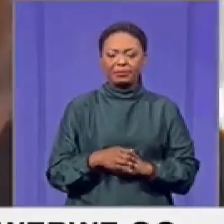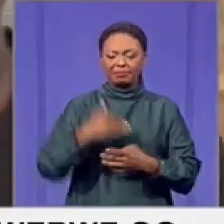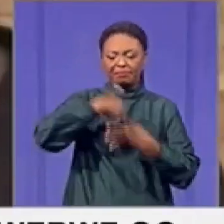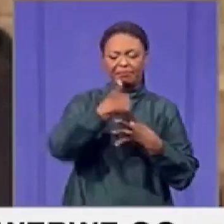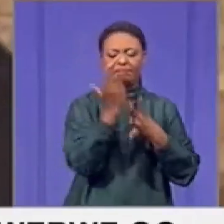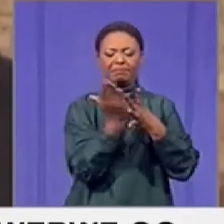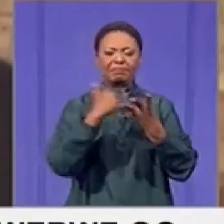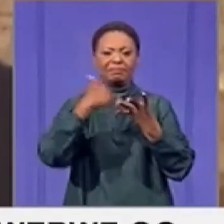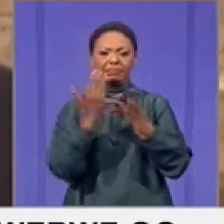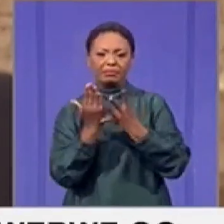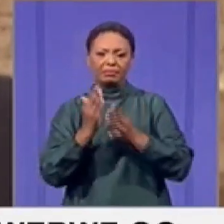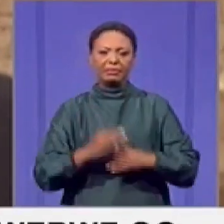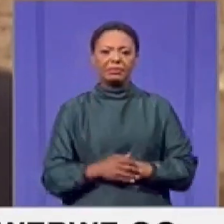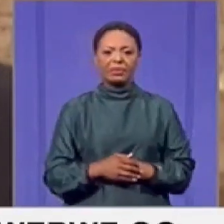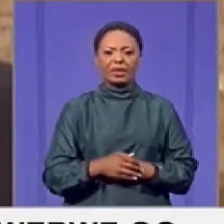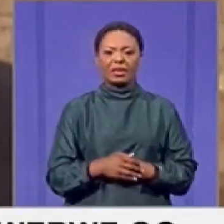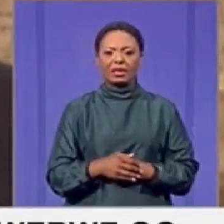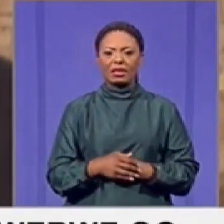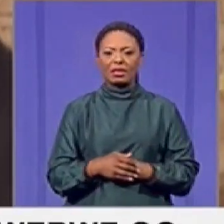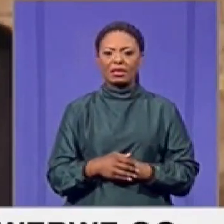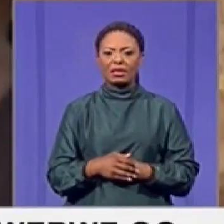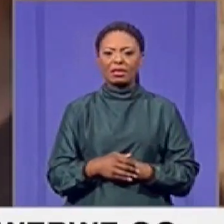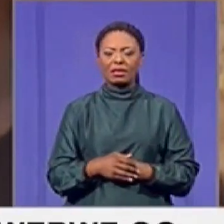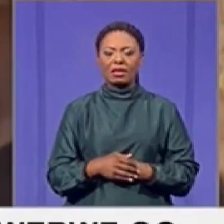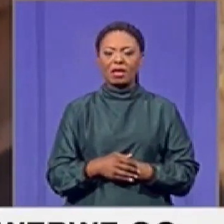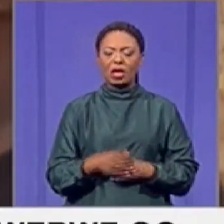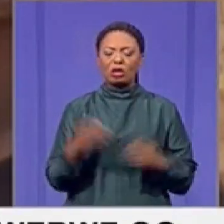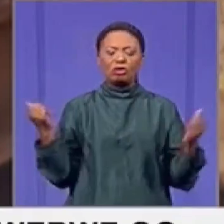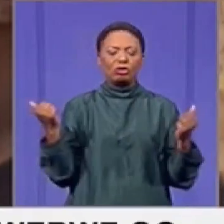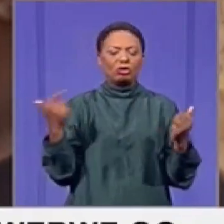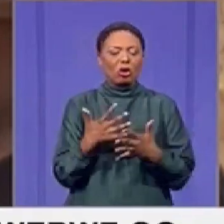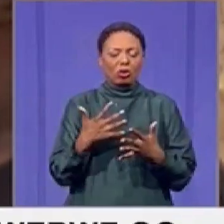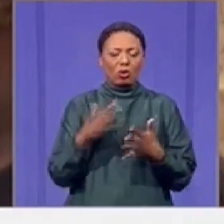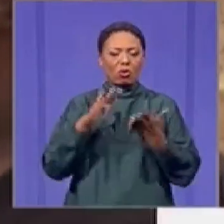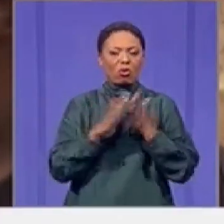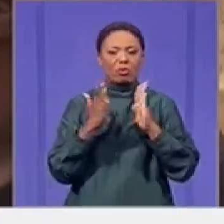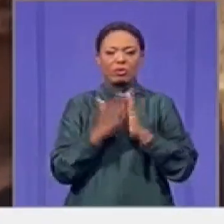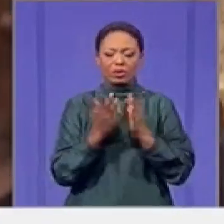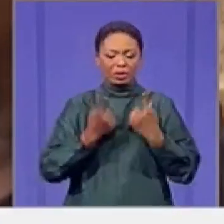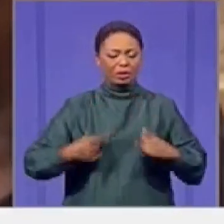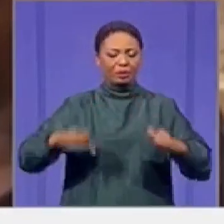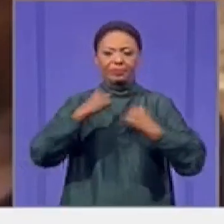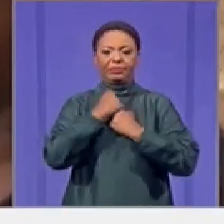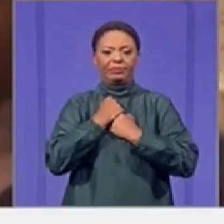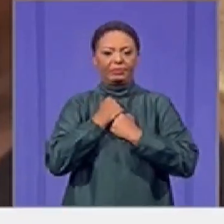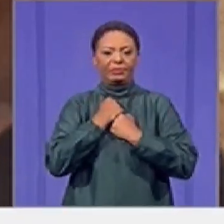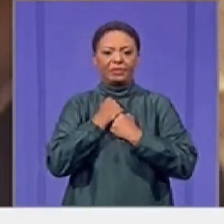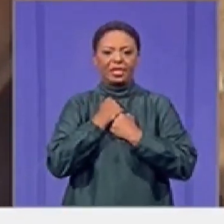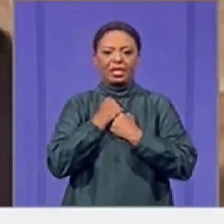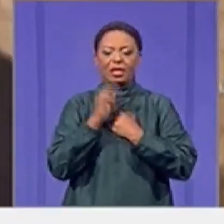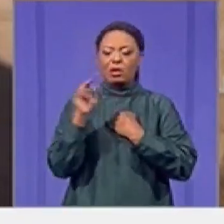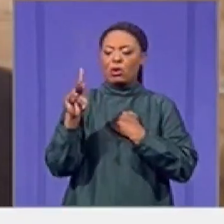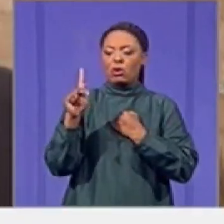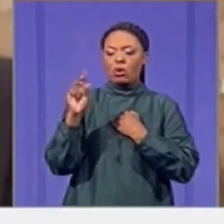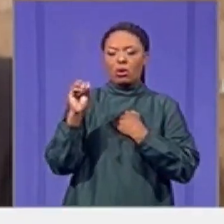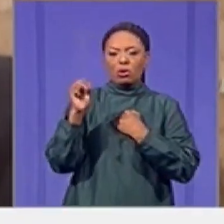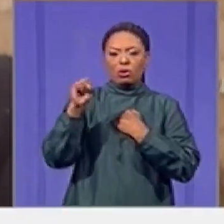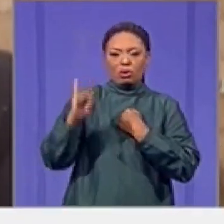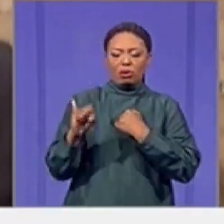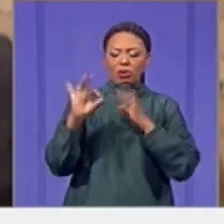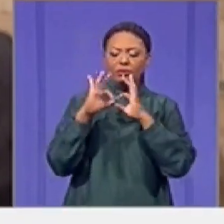As a community, we are so shocked with the accident that happened in the Kosi family. So we are